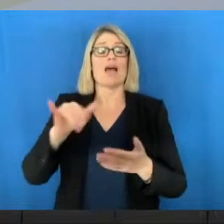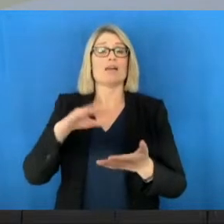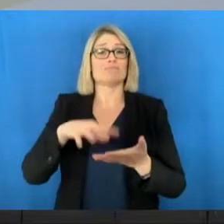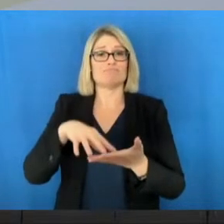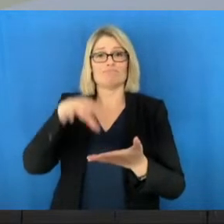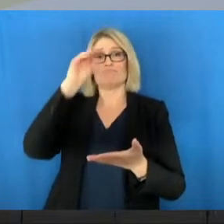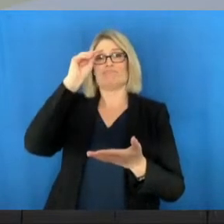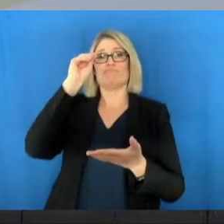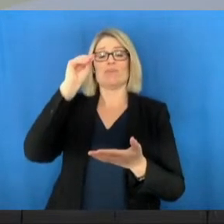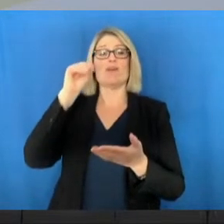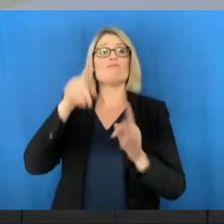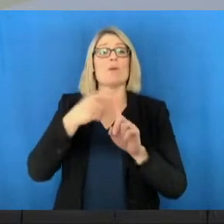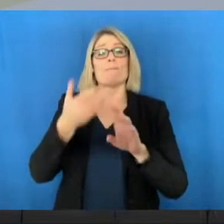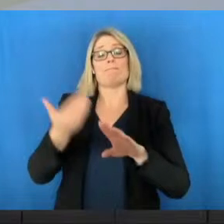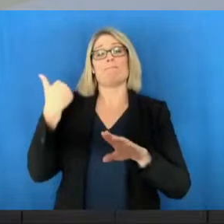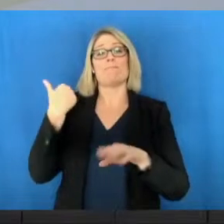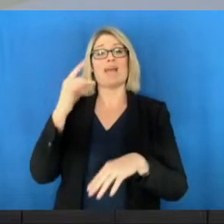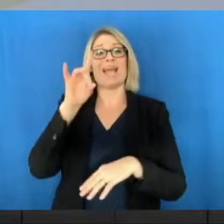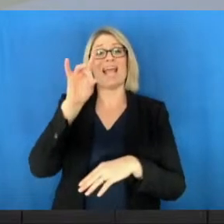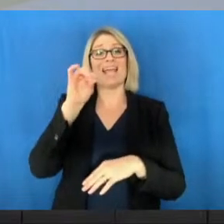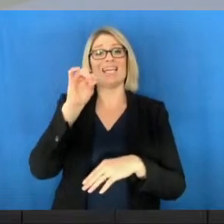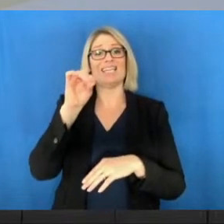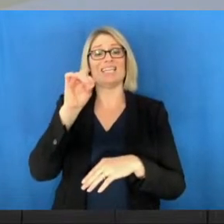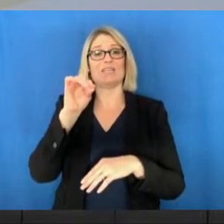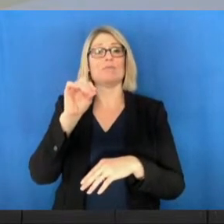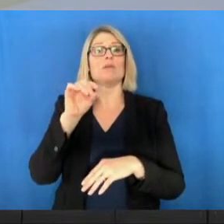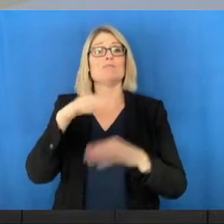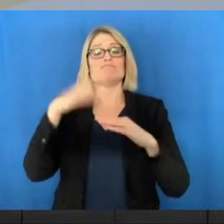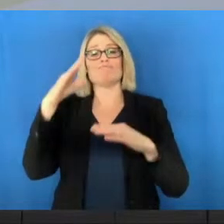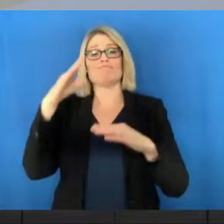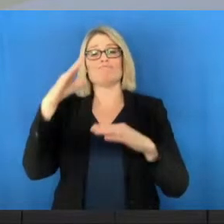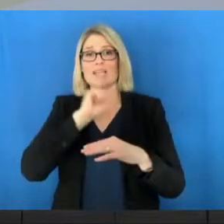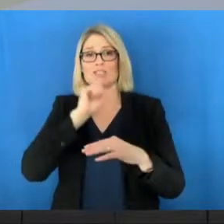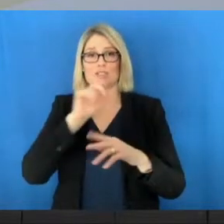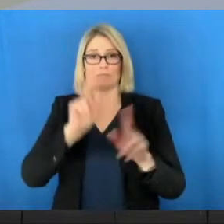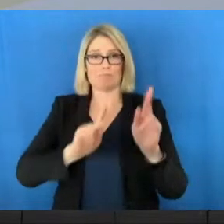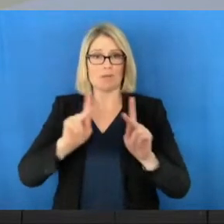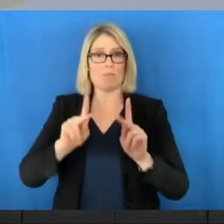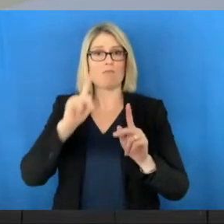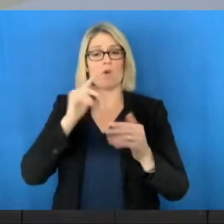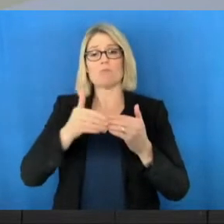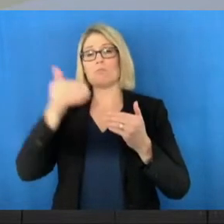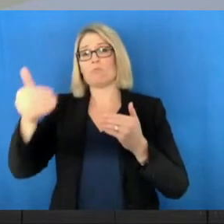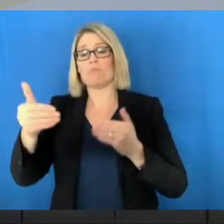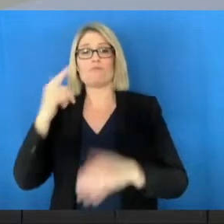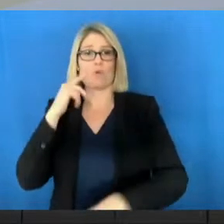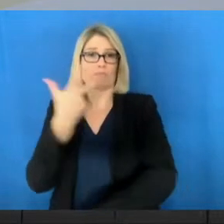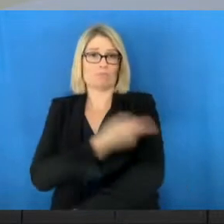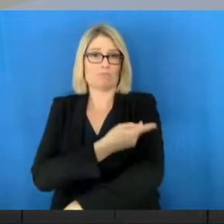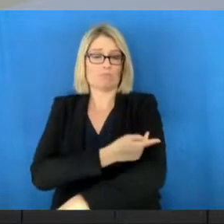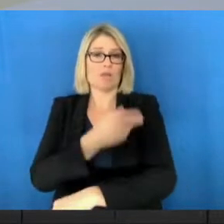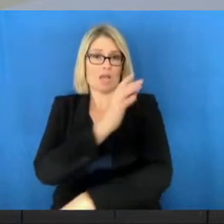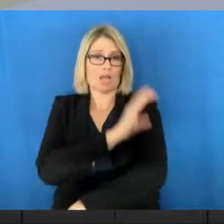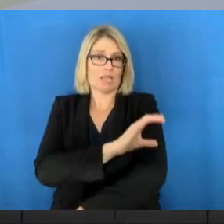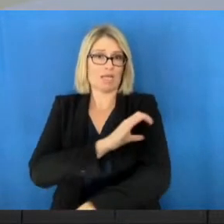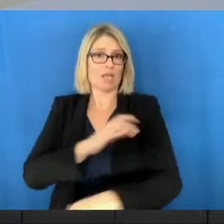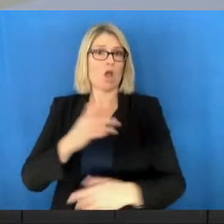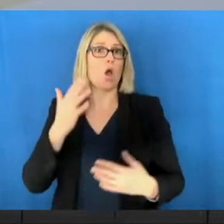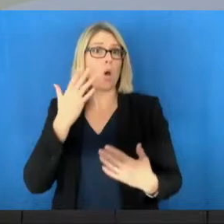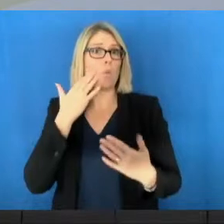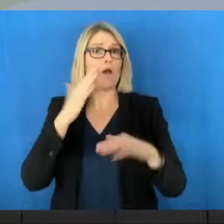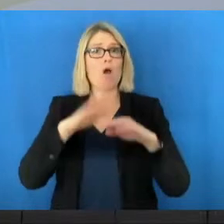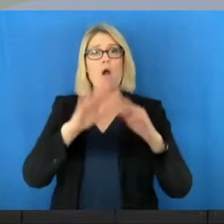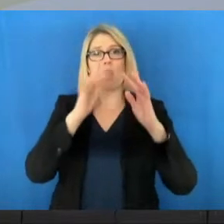with vaccinations and looking ahead to the general public clinics. Can you give us a definitive answer on, when that online